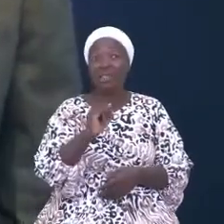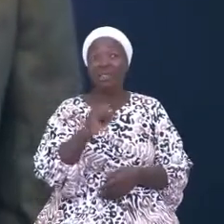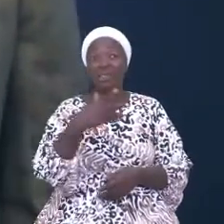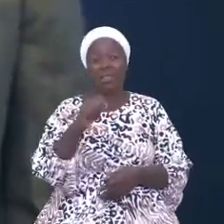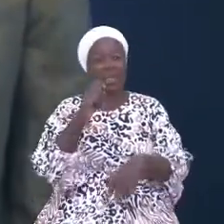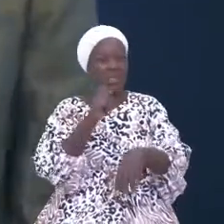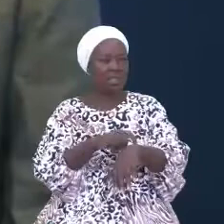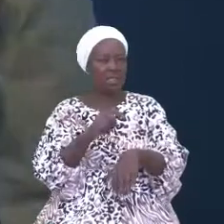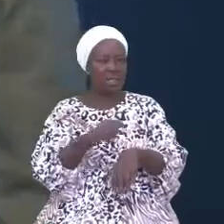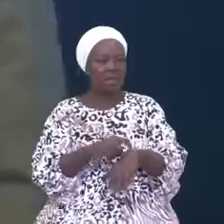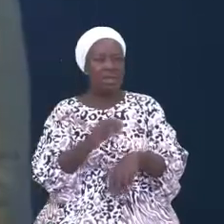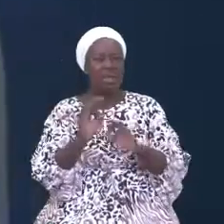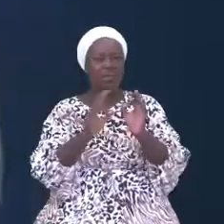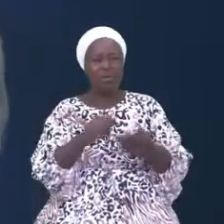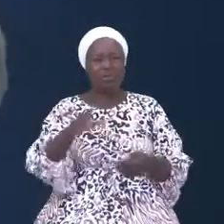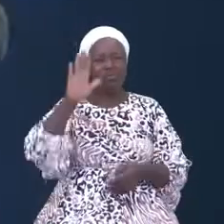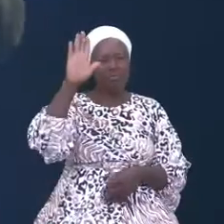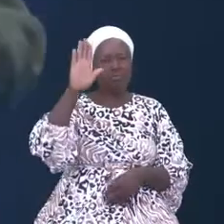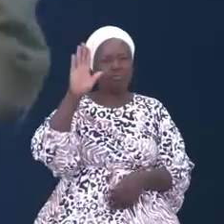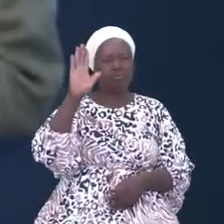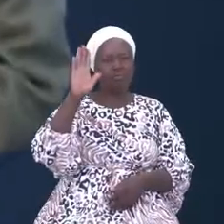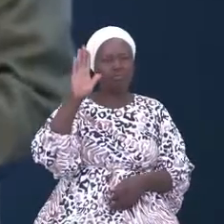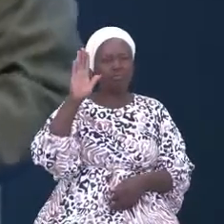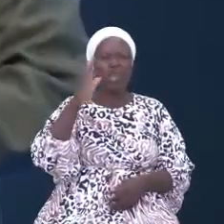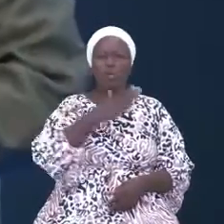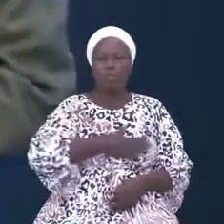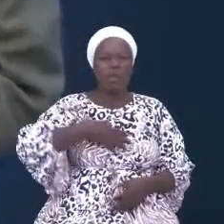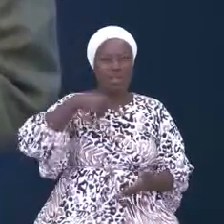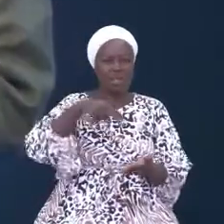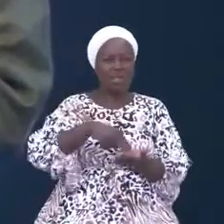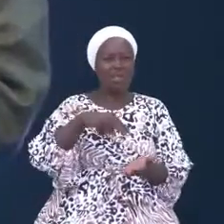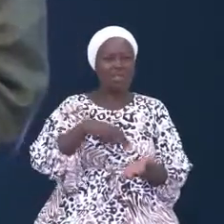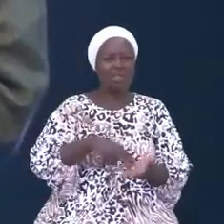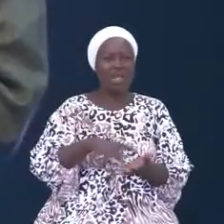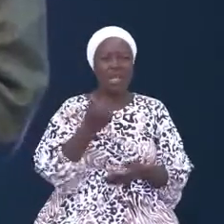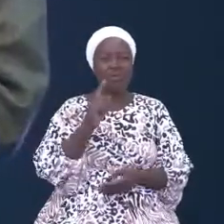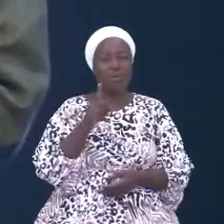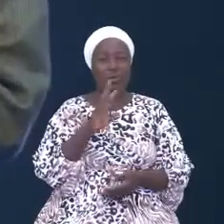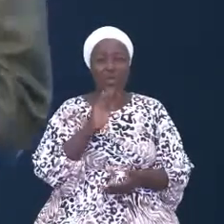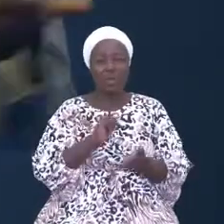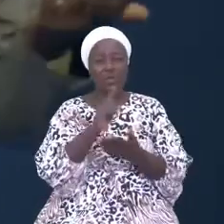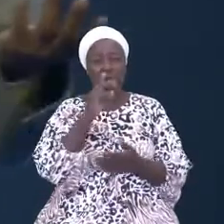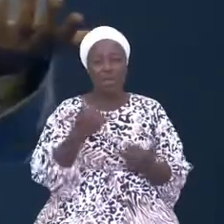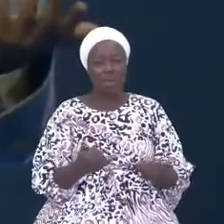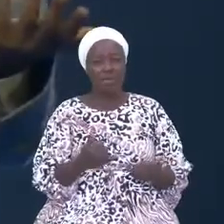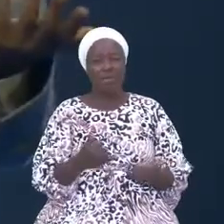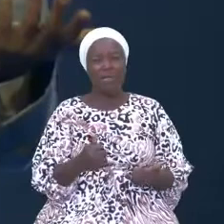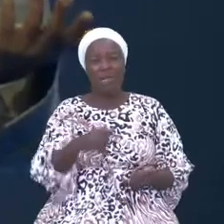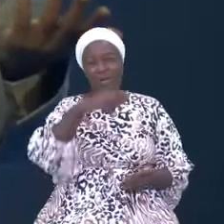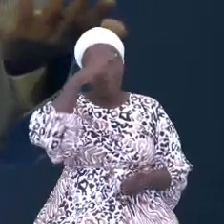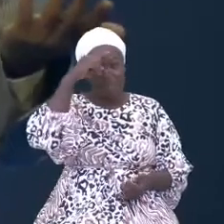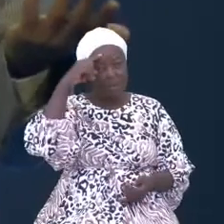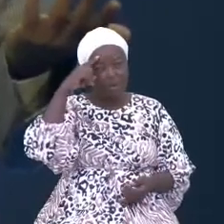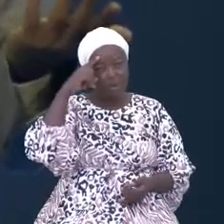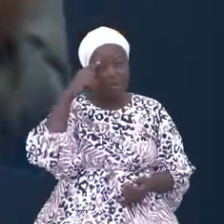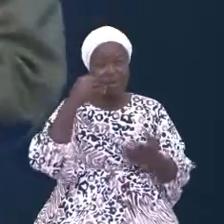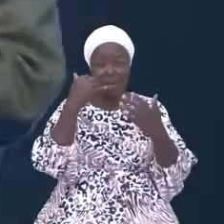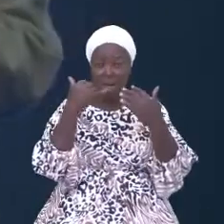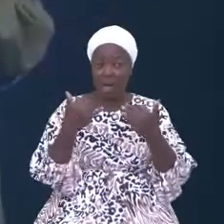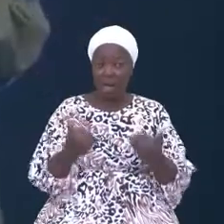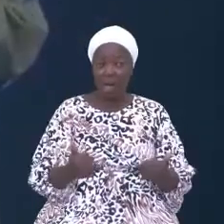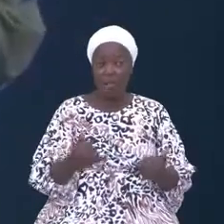moment. If you're raising up your hand, please stand up wherever you are. Because now